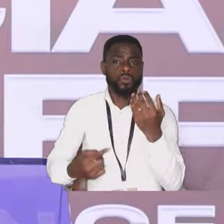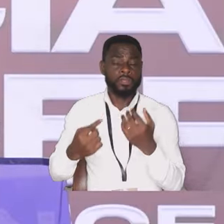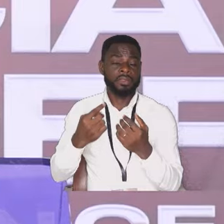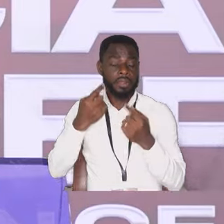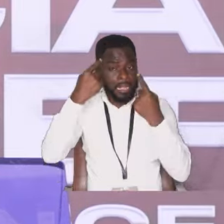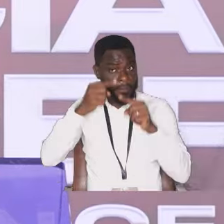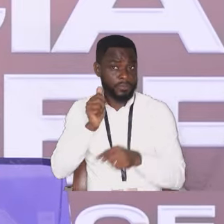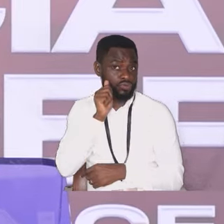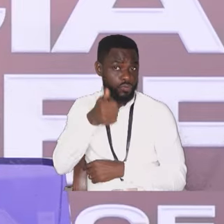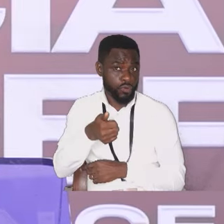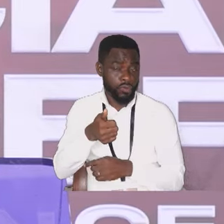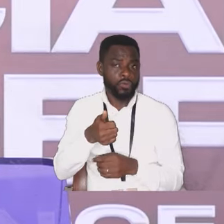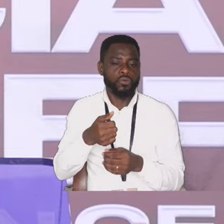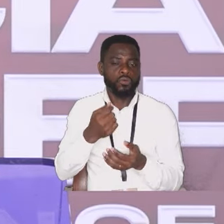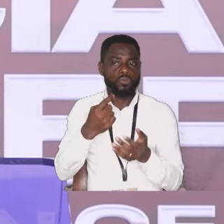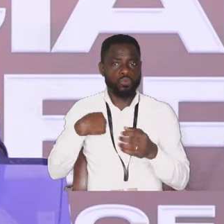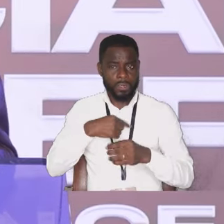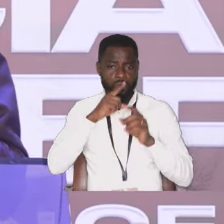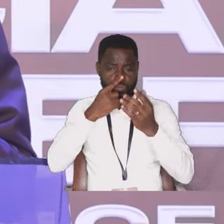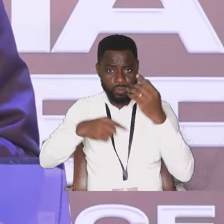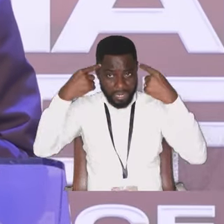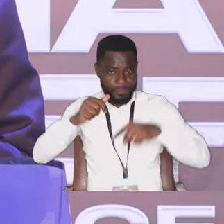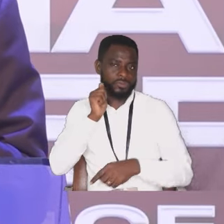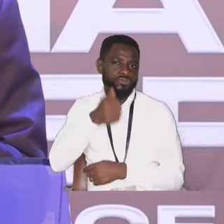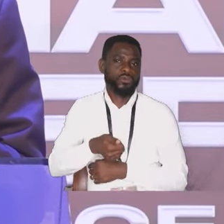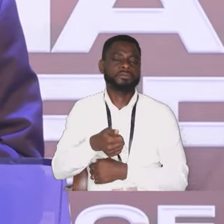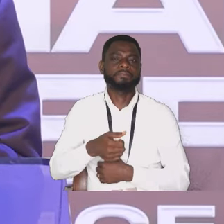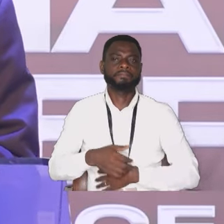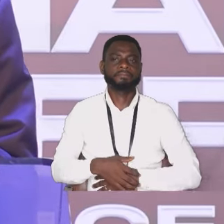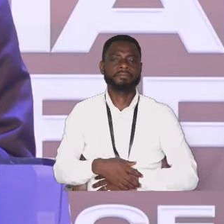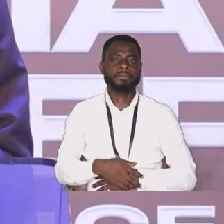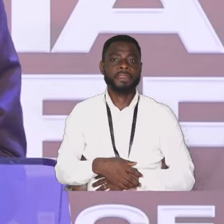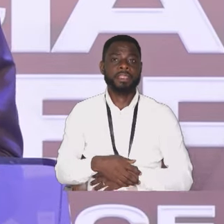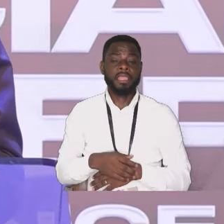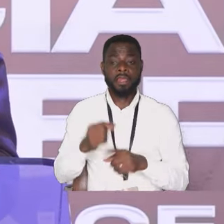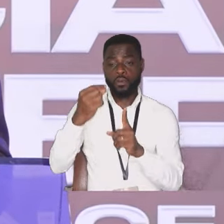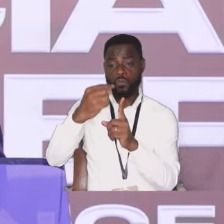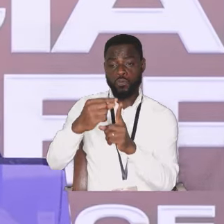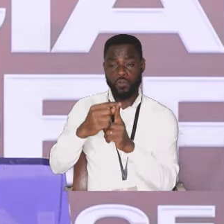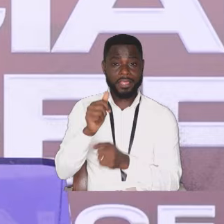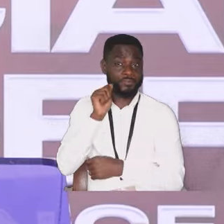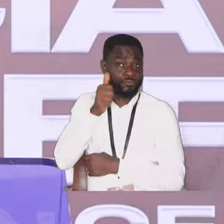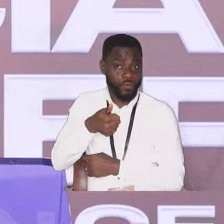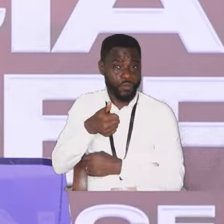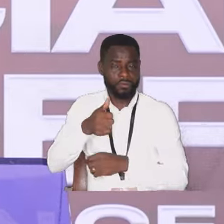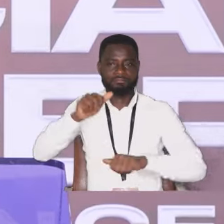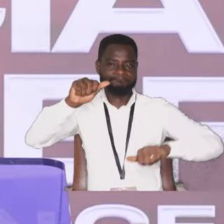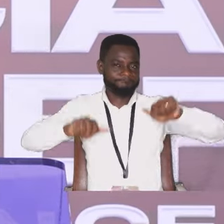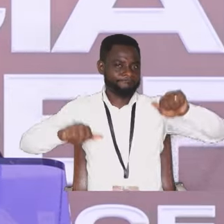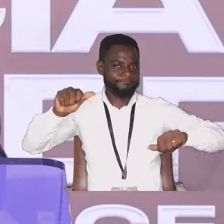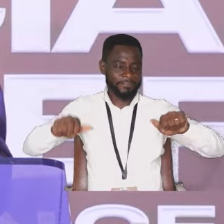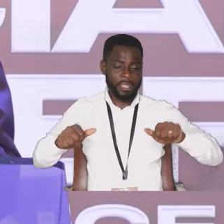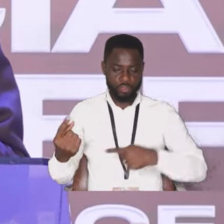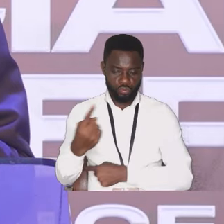product of yesterday. So, and the word tomorrow is relative. Today is